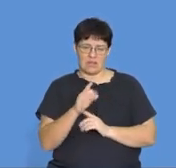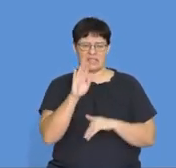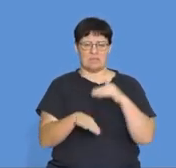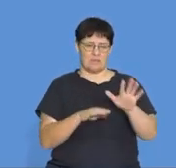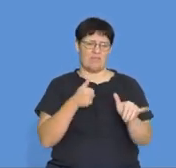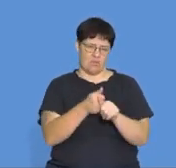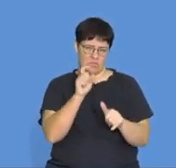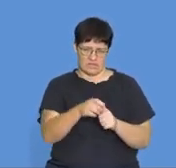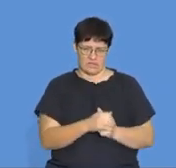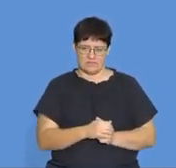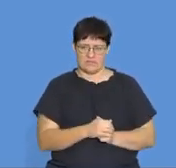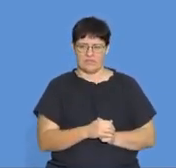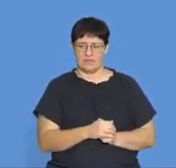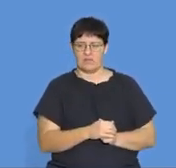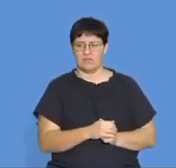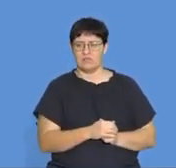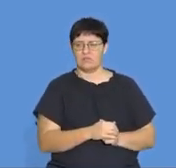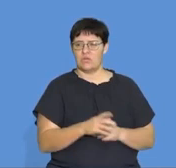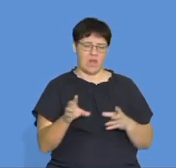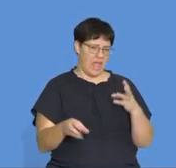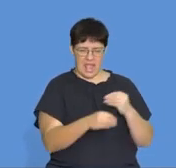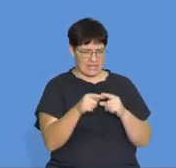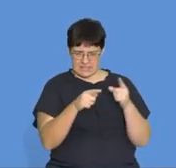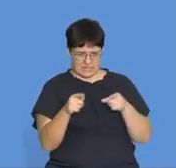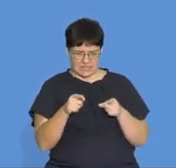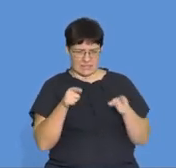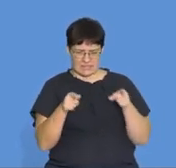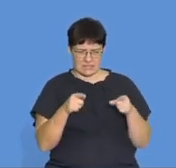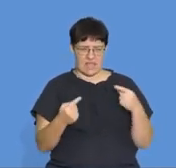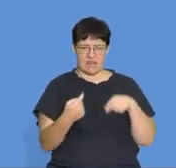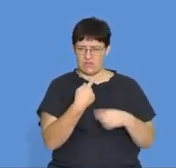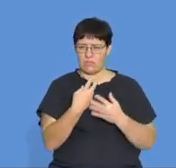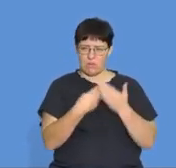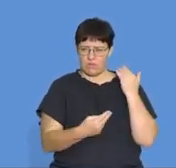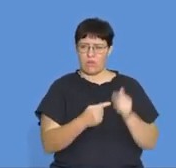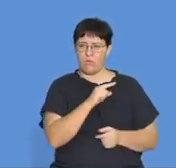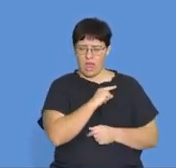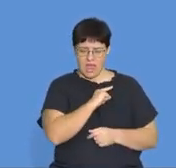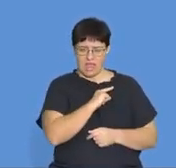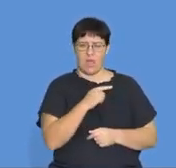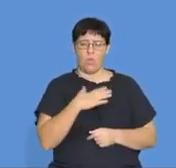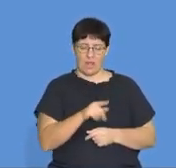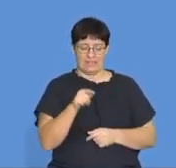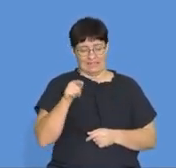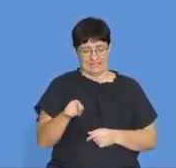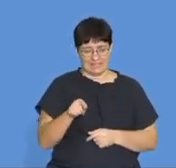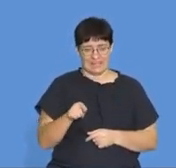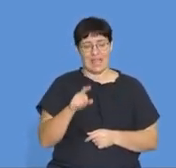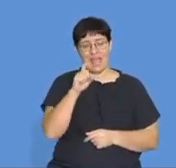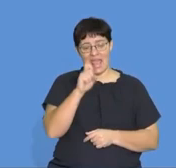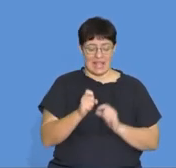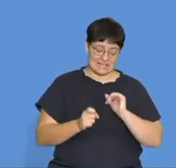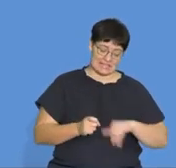it. And then you add the additive inverse on both sides. Remember why? Because I'm trying to get the